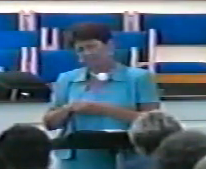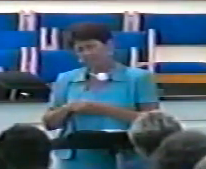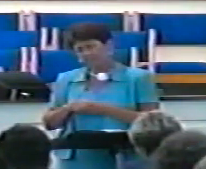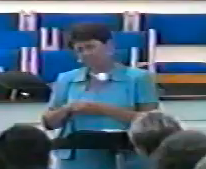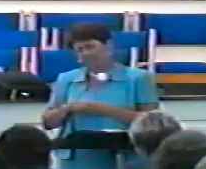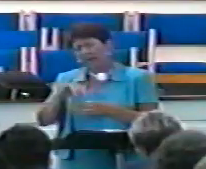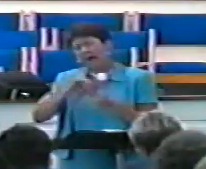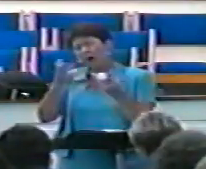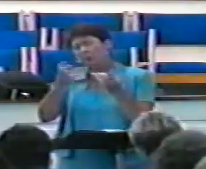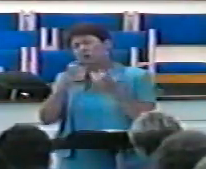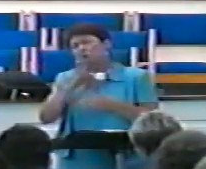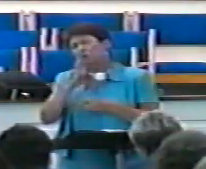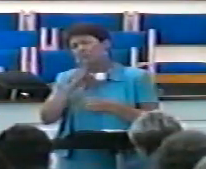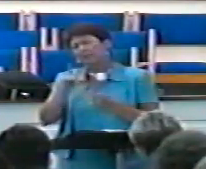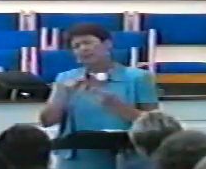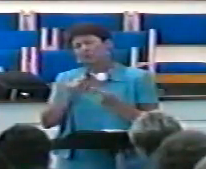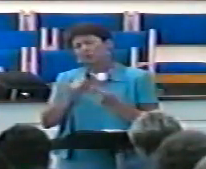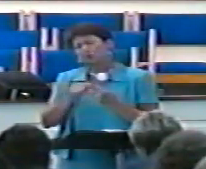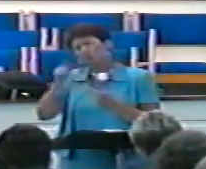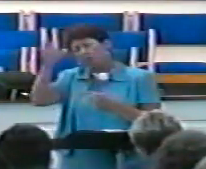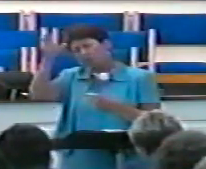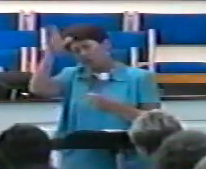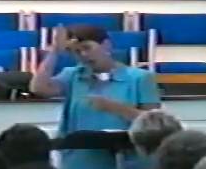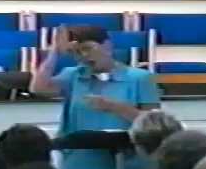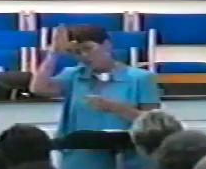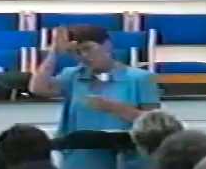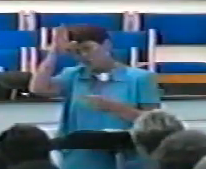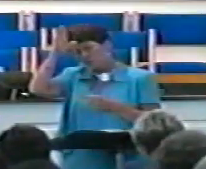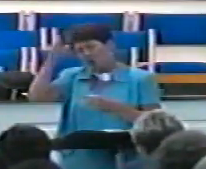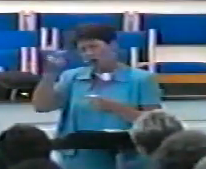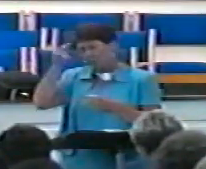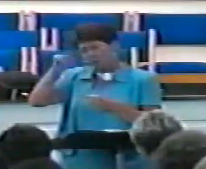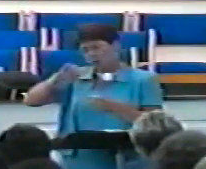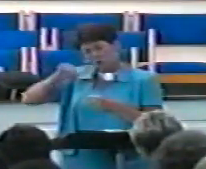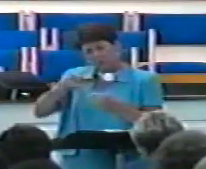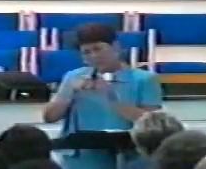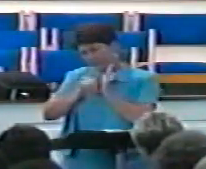I want to speak to fathers just for a moment.